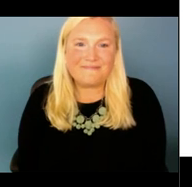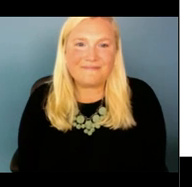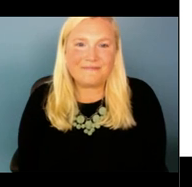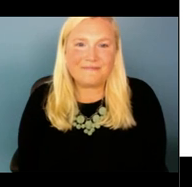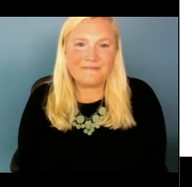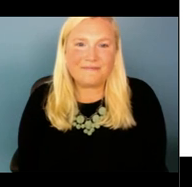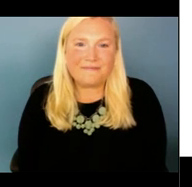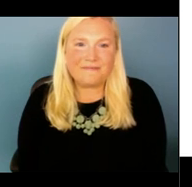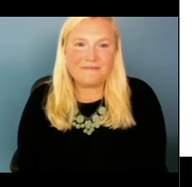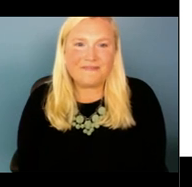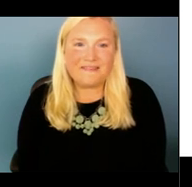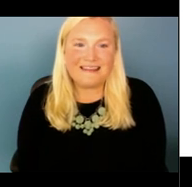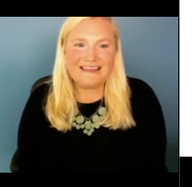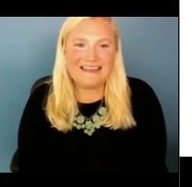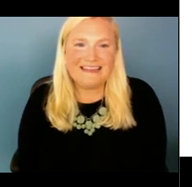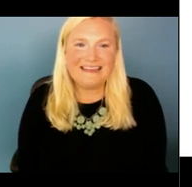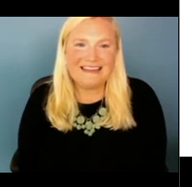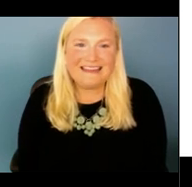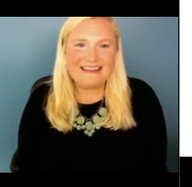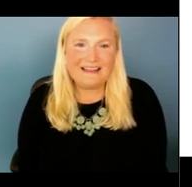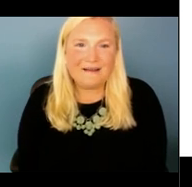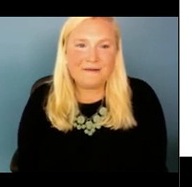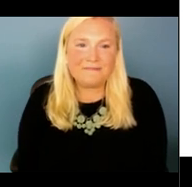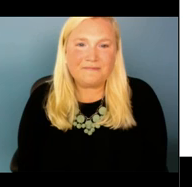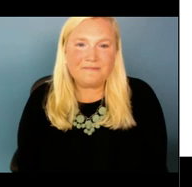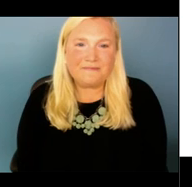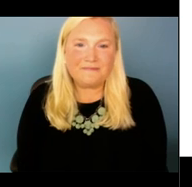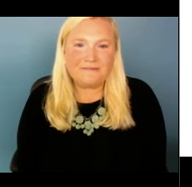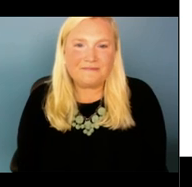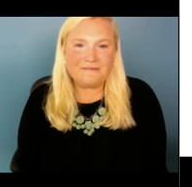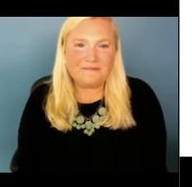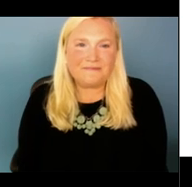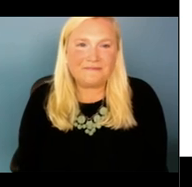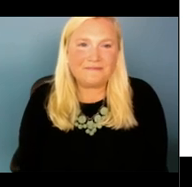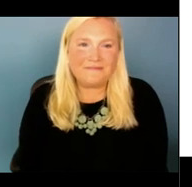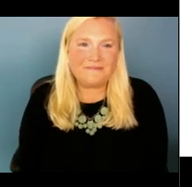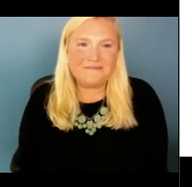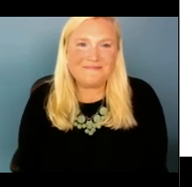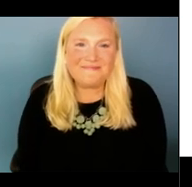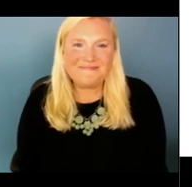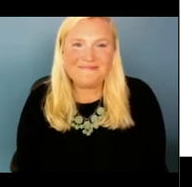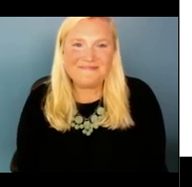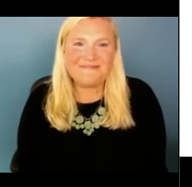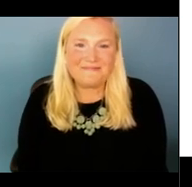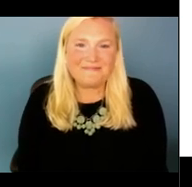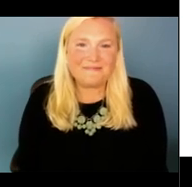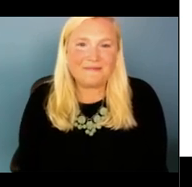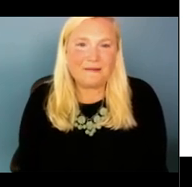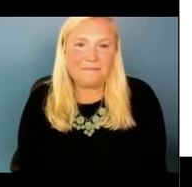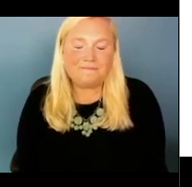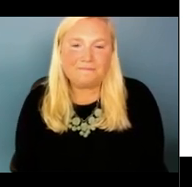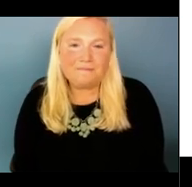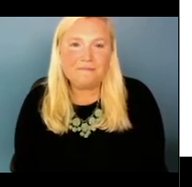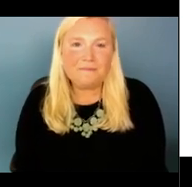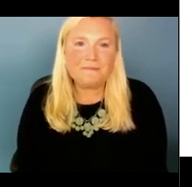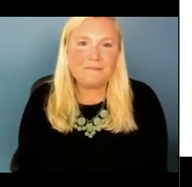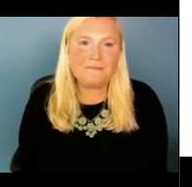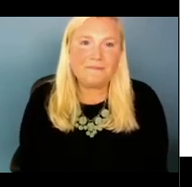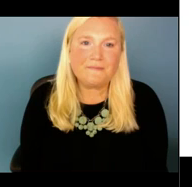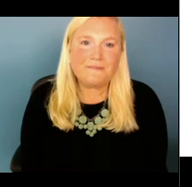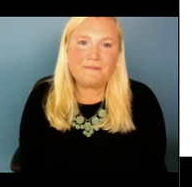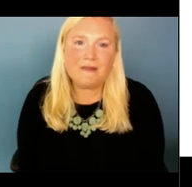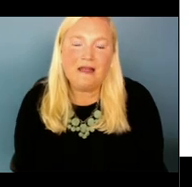Now I'd like to introduce our speakers. Martha Horrocks is joining us today. Martha, will you please tell us a bit about you and